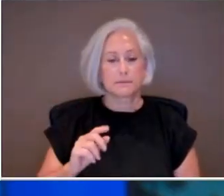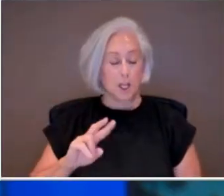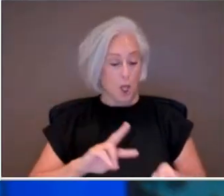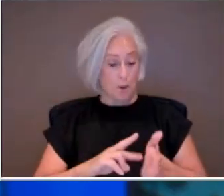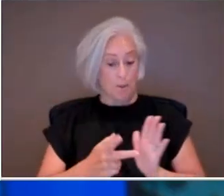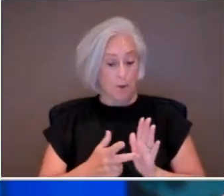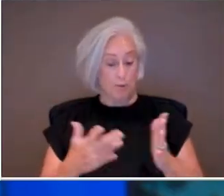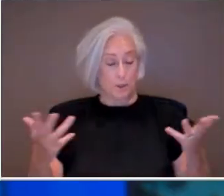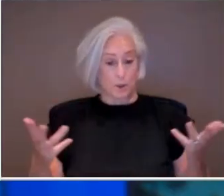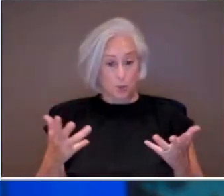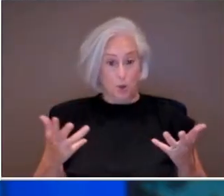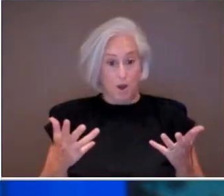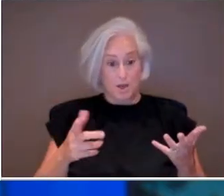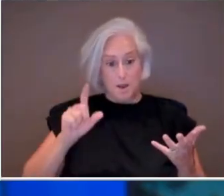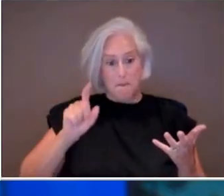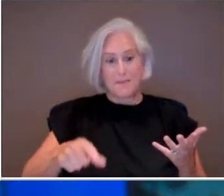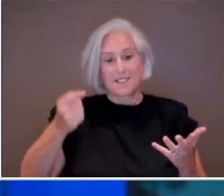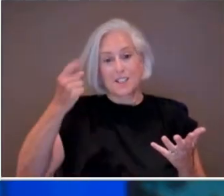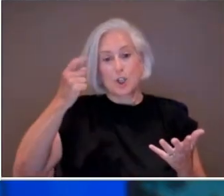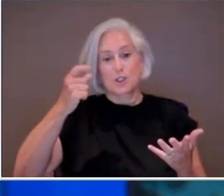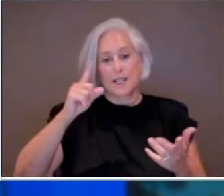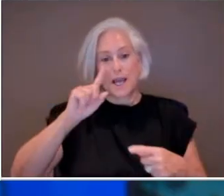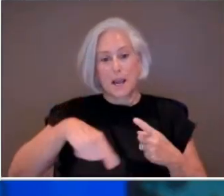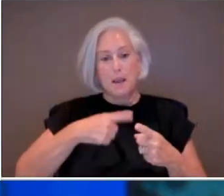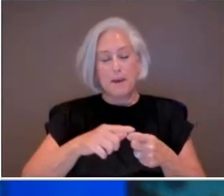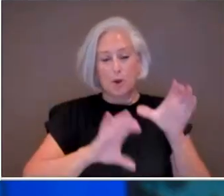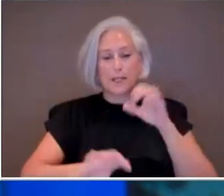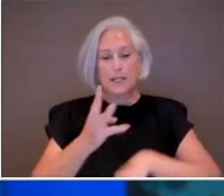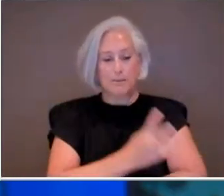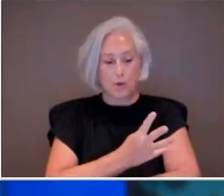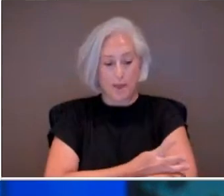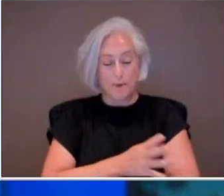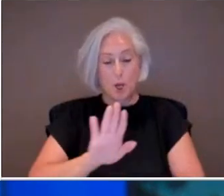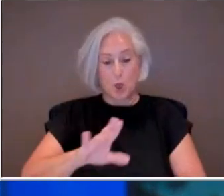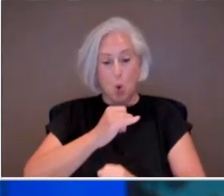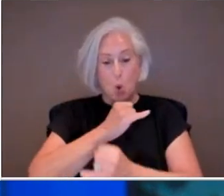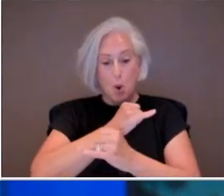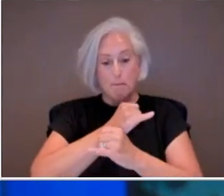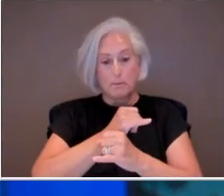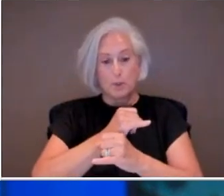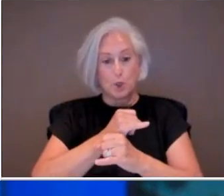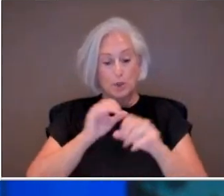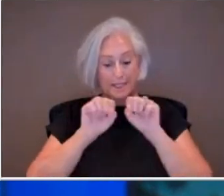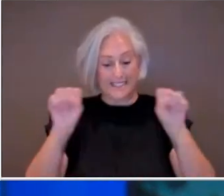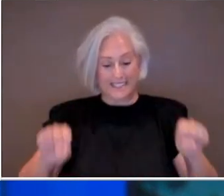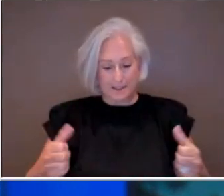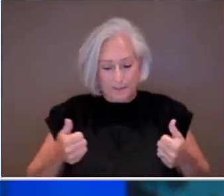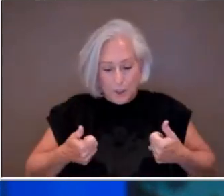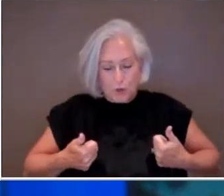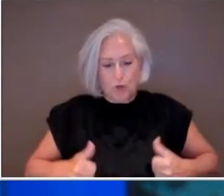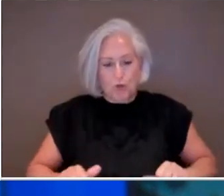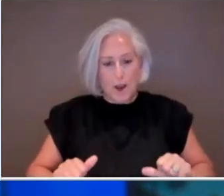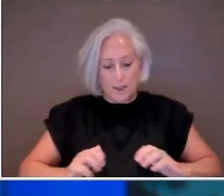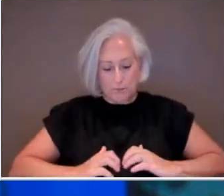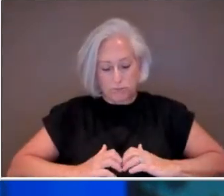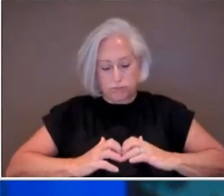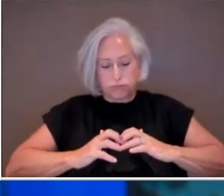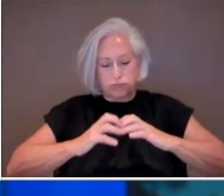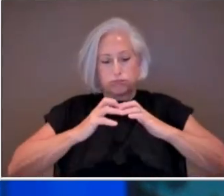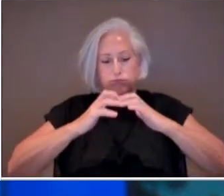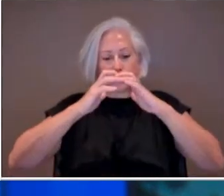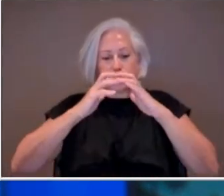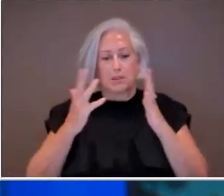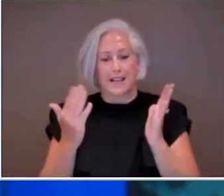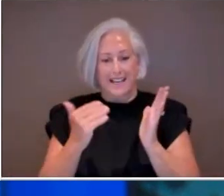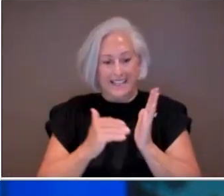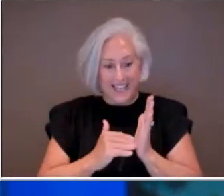to understand about that chemotherapy. Your immune system is trying to recover, and the first 30 days is very challenging because of the infection rate